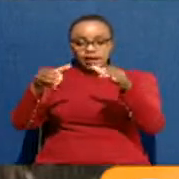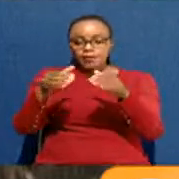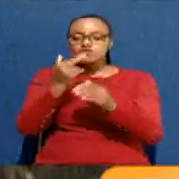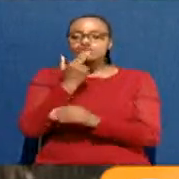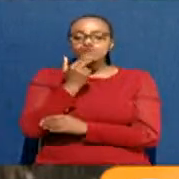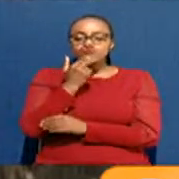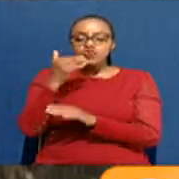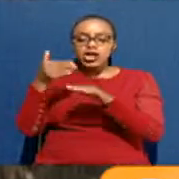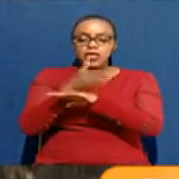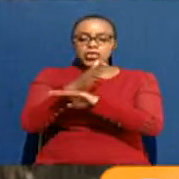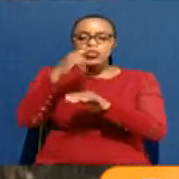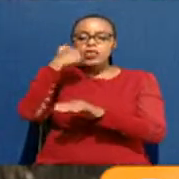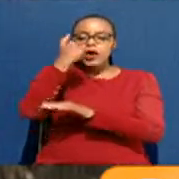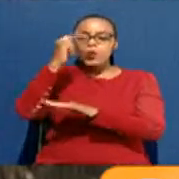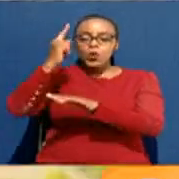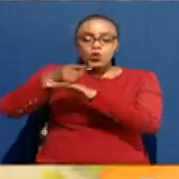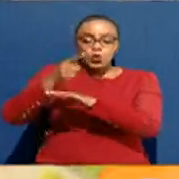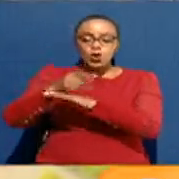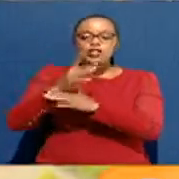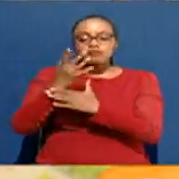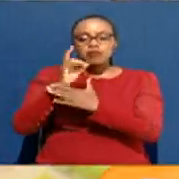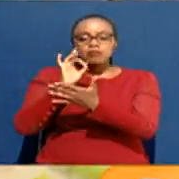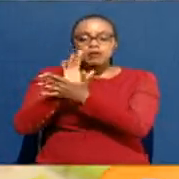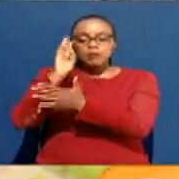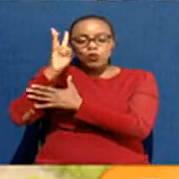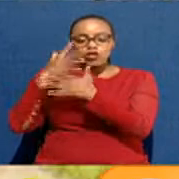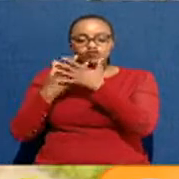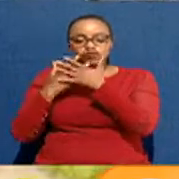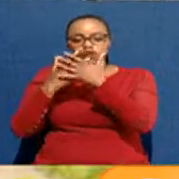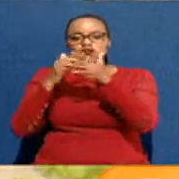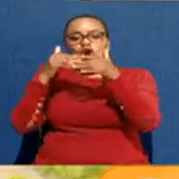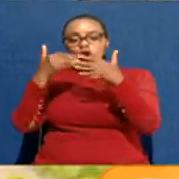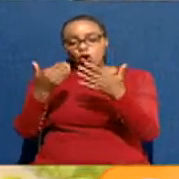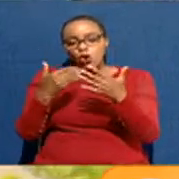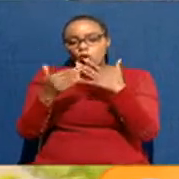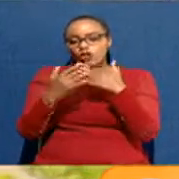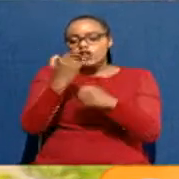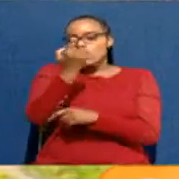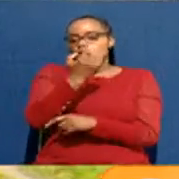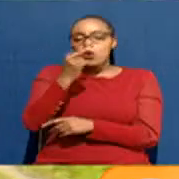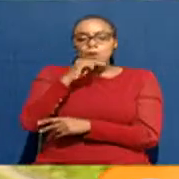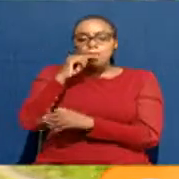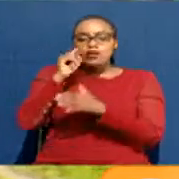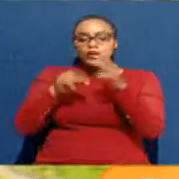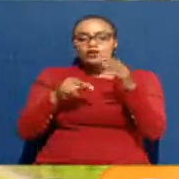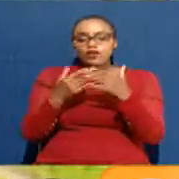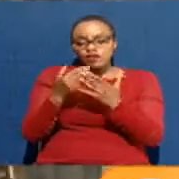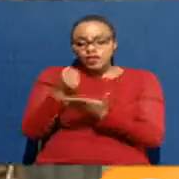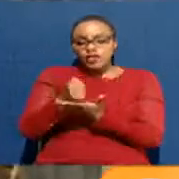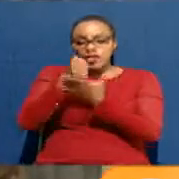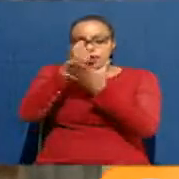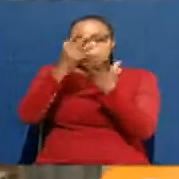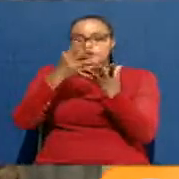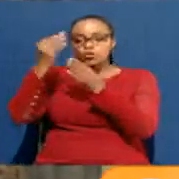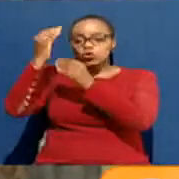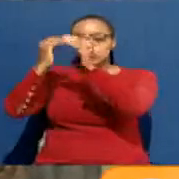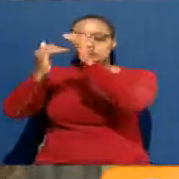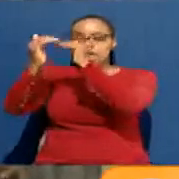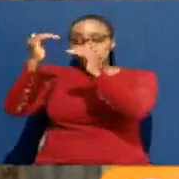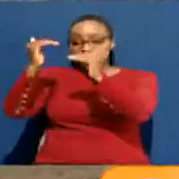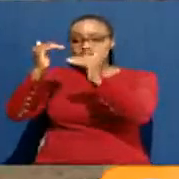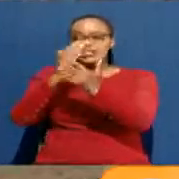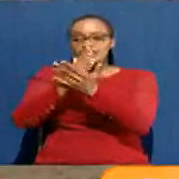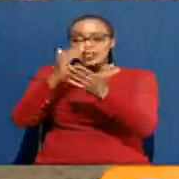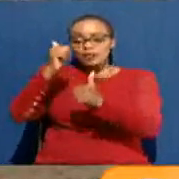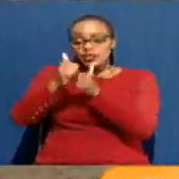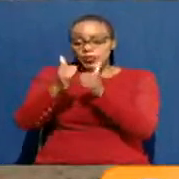cartels, whom he warned of deportation, jail term, and what he only termed as helping them to go to heaven, a